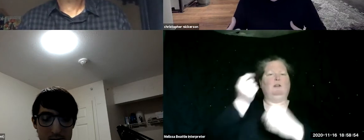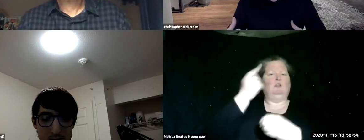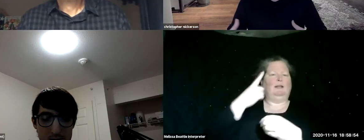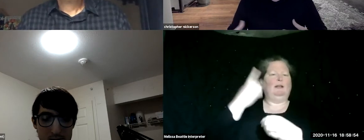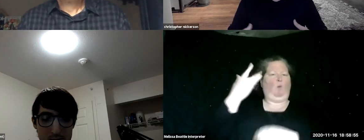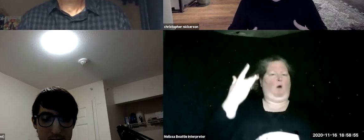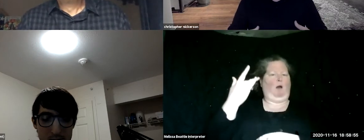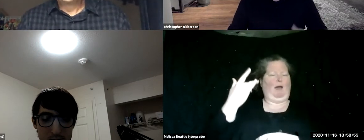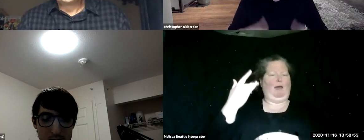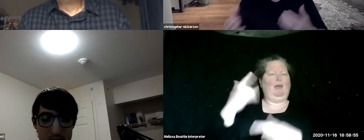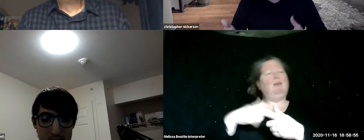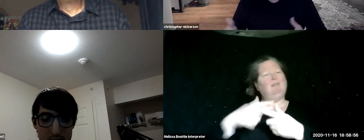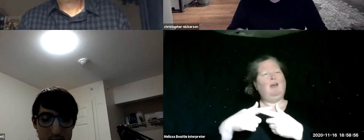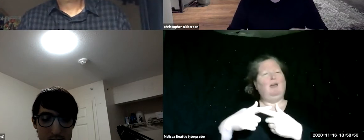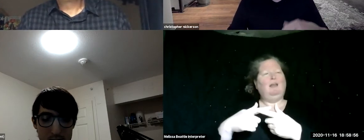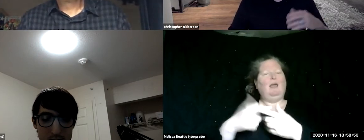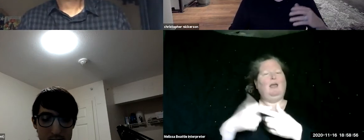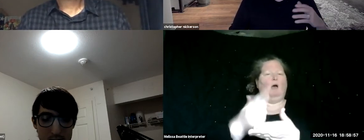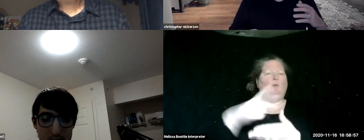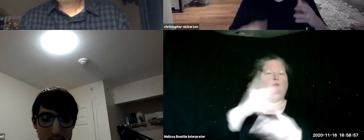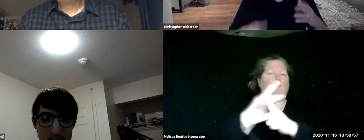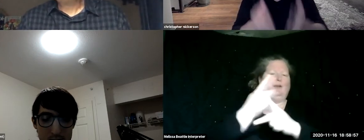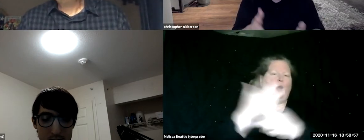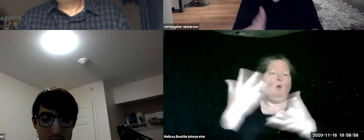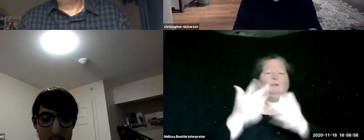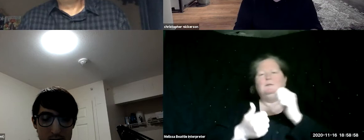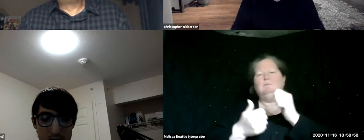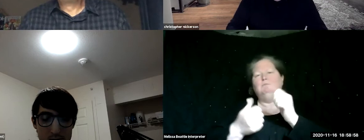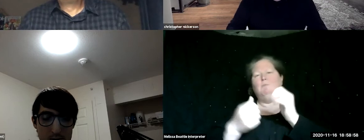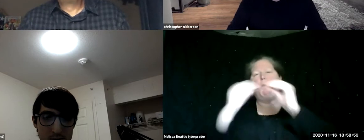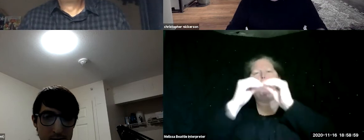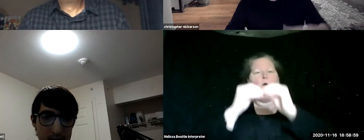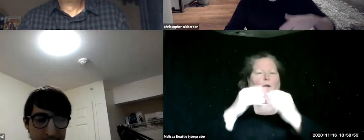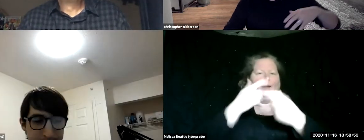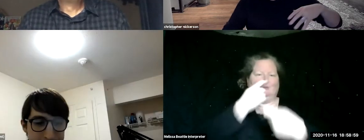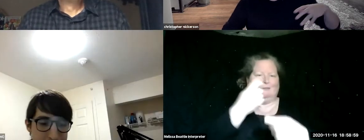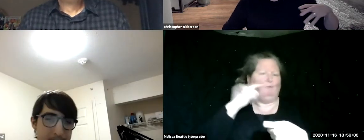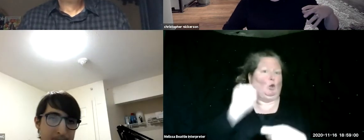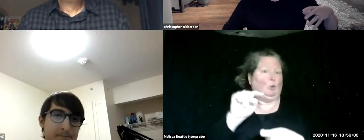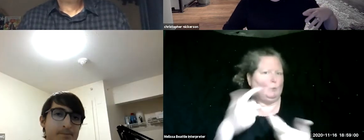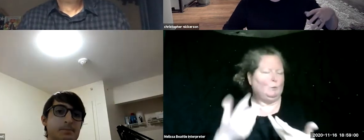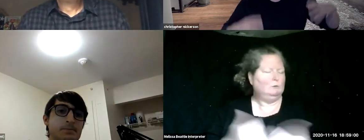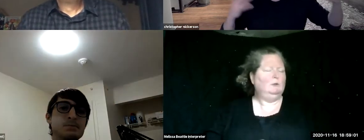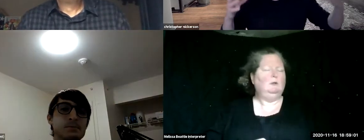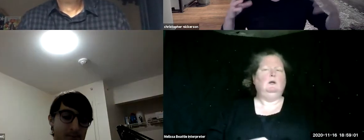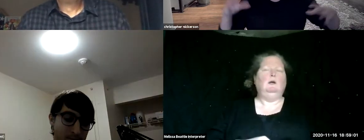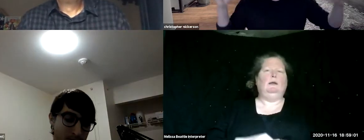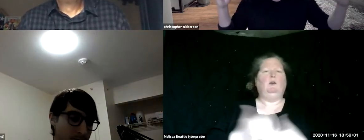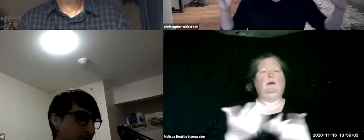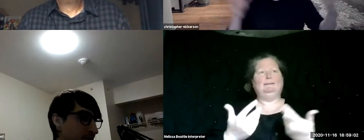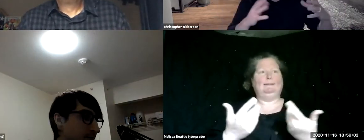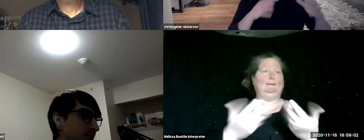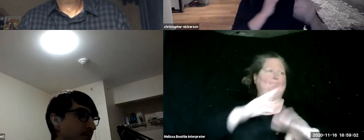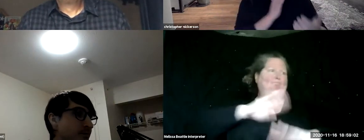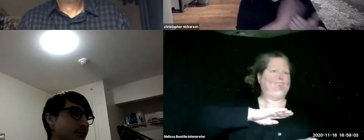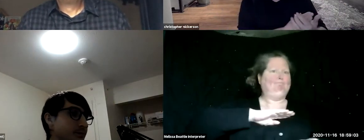more interesting to you, whether it's the development aspect, whether it's the, you know, actual exploitation of something, whether it's, you know, the satisfaction of